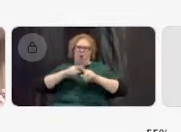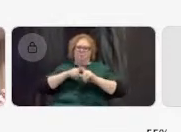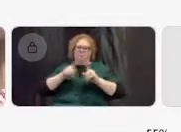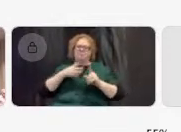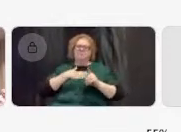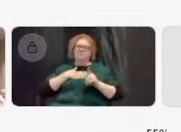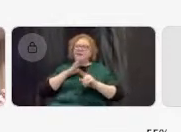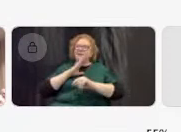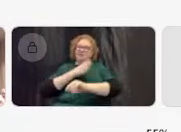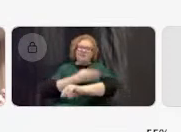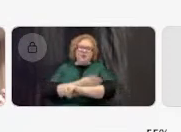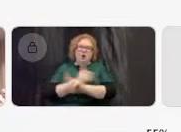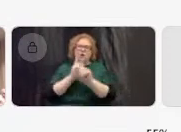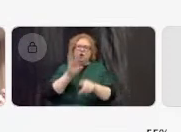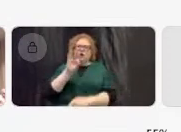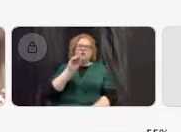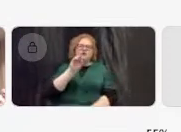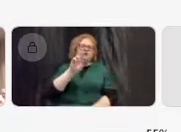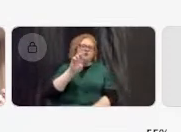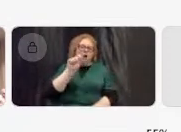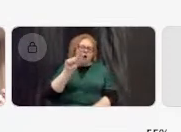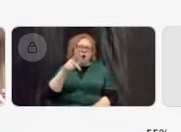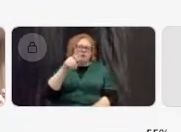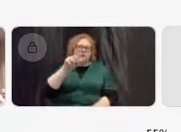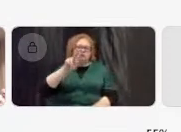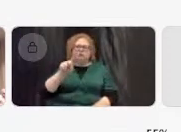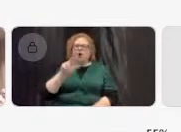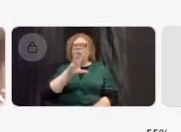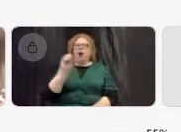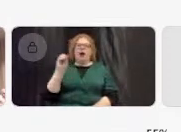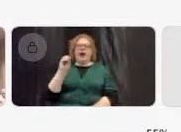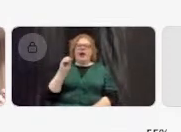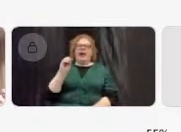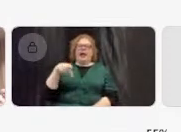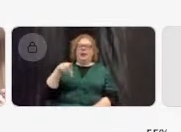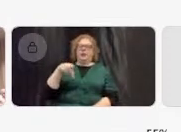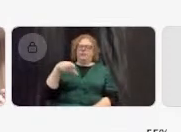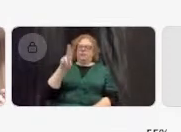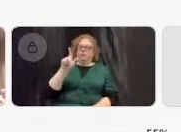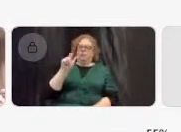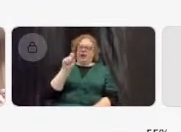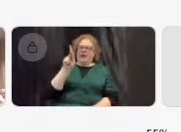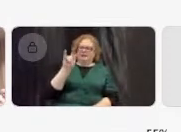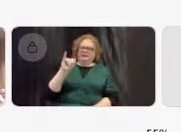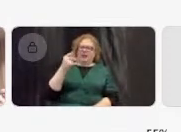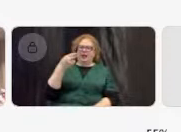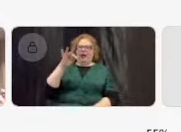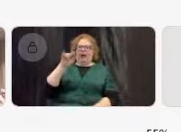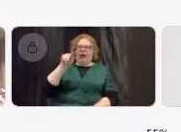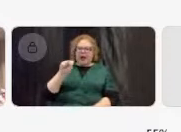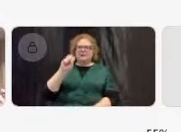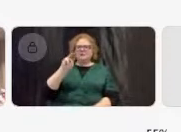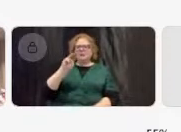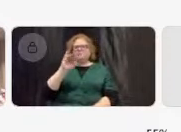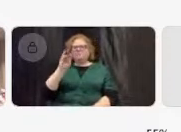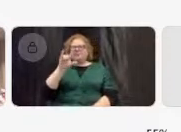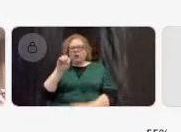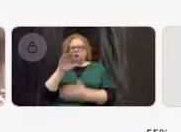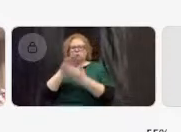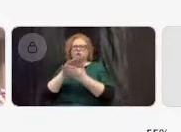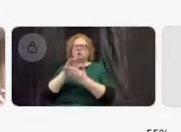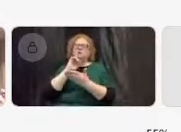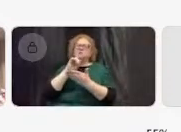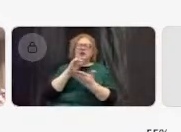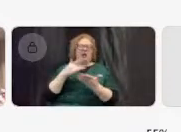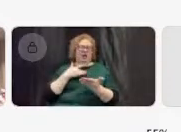Forest Park. My daughter goes to Pulaski Heights Middle. She's very vibrant. She's autistic on the spectrum. So we love that community because I